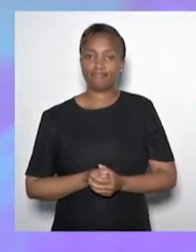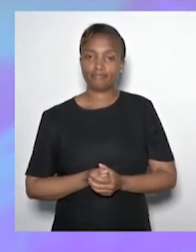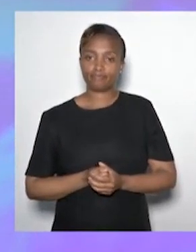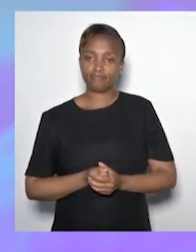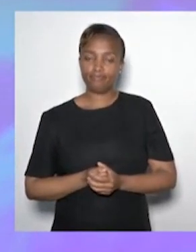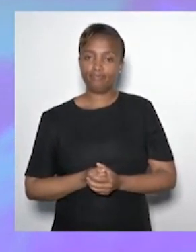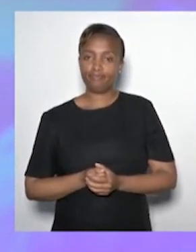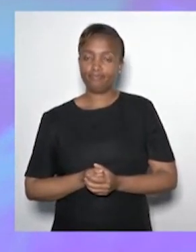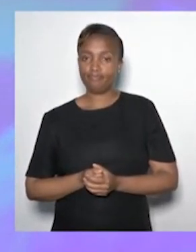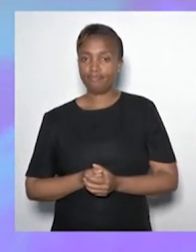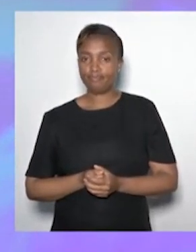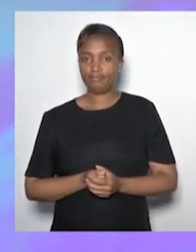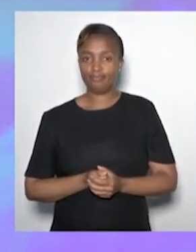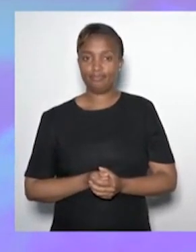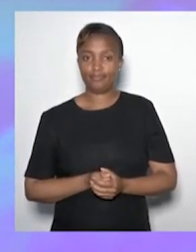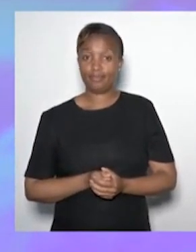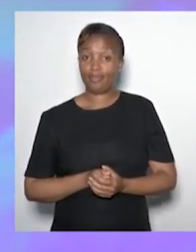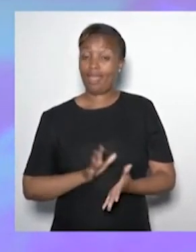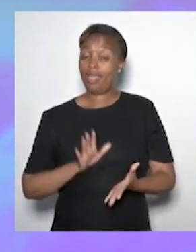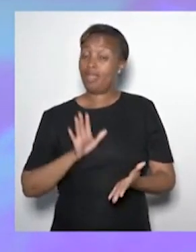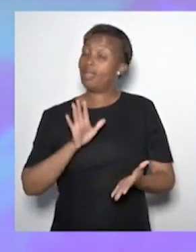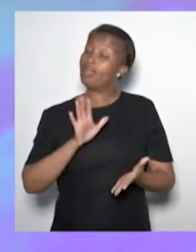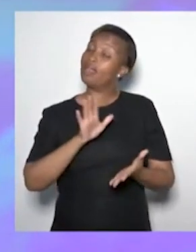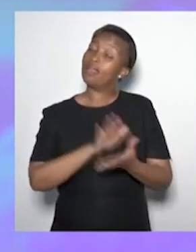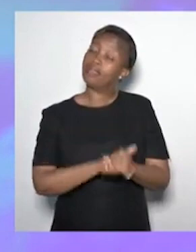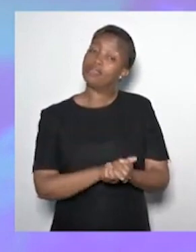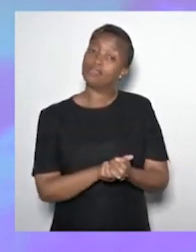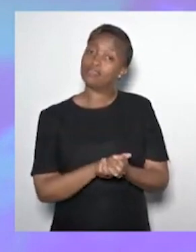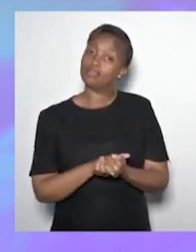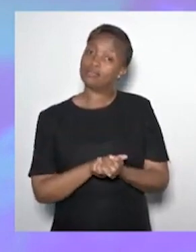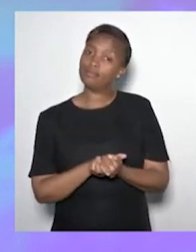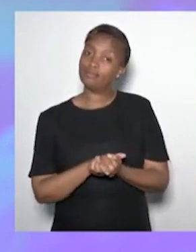And allow me